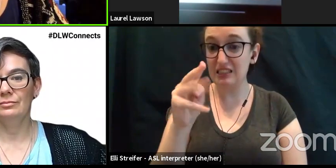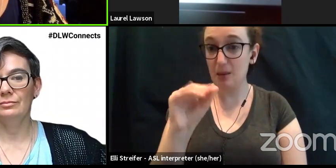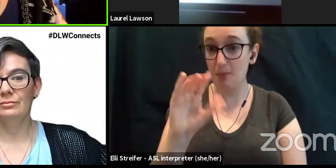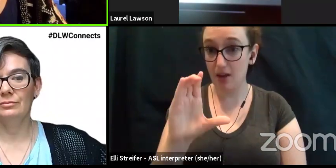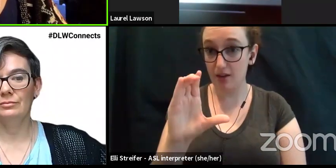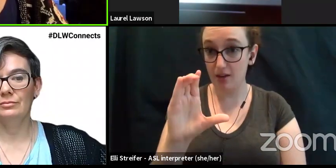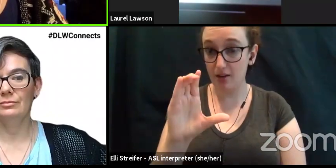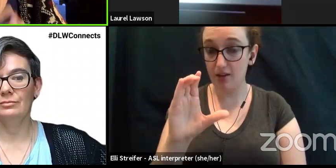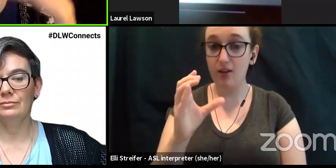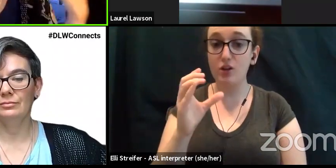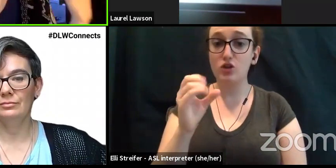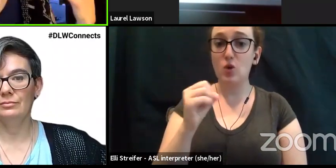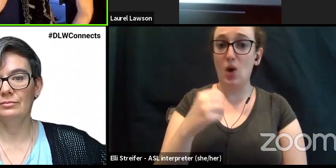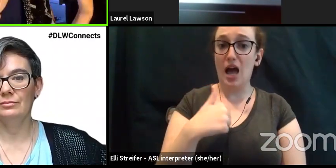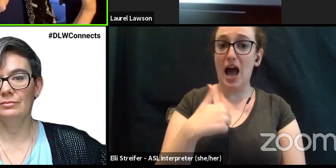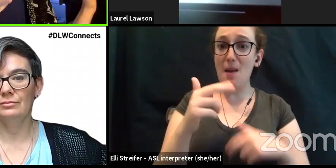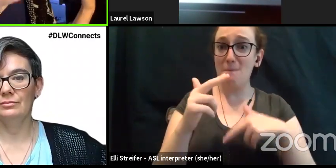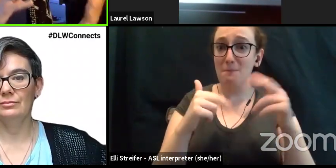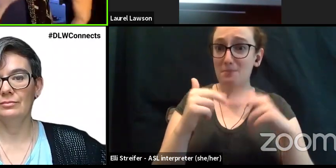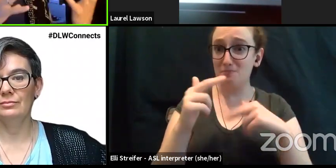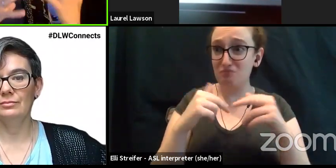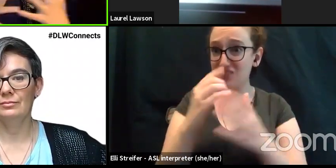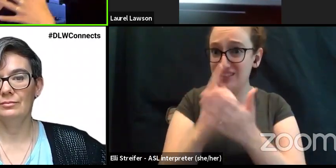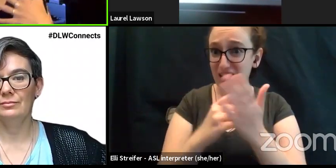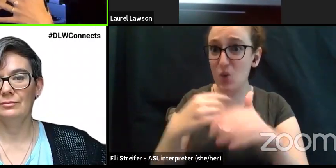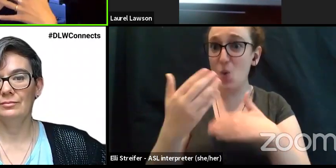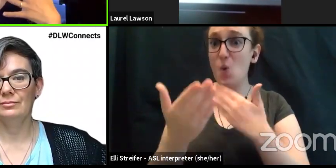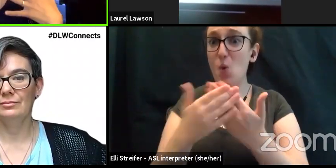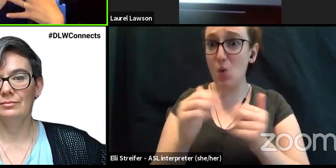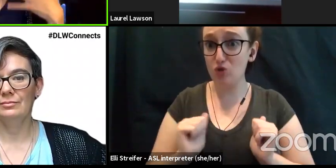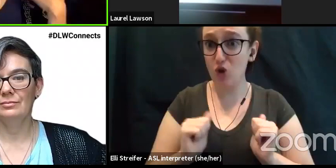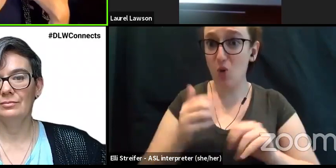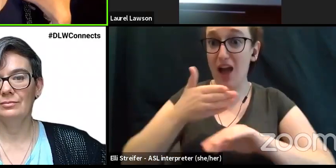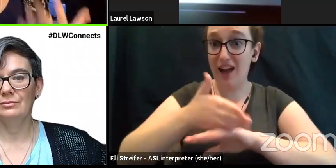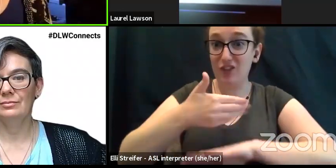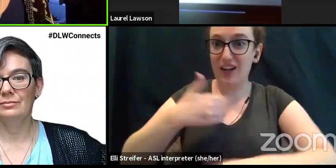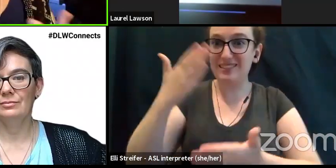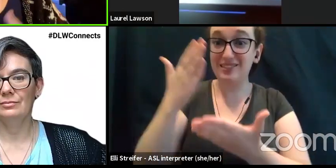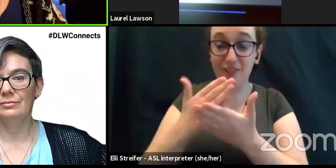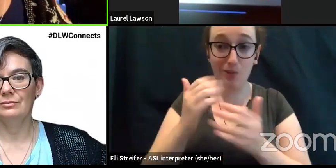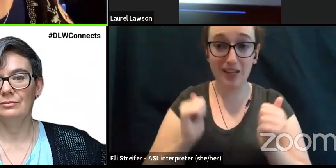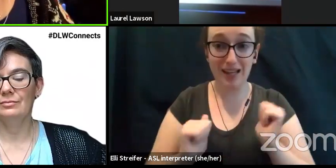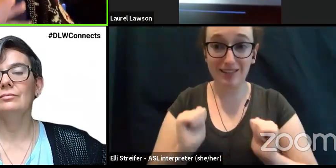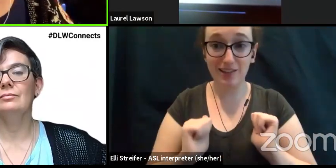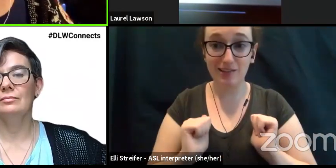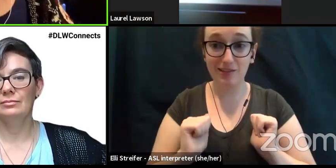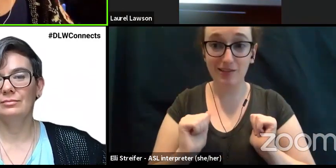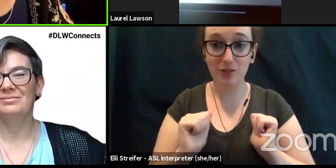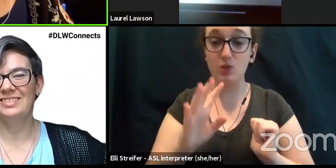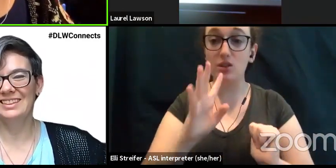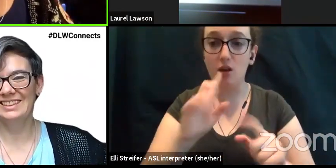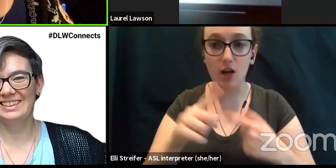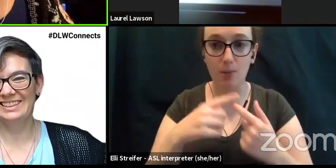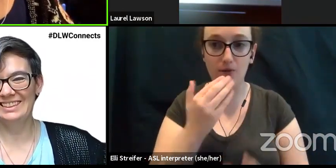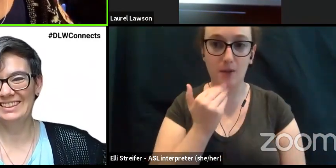like I even built an entire show after not acting anymore to really talk about that. But that's a whole